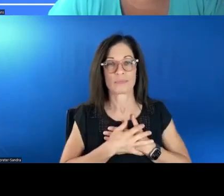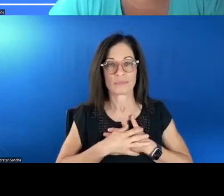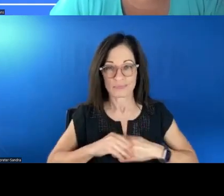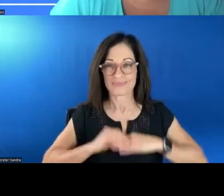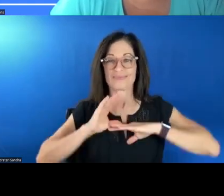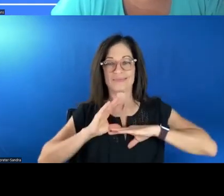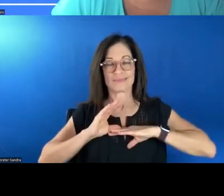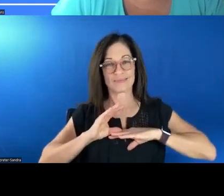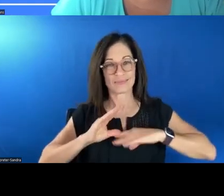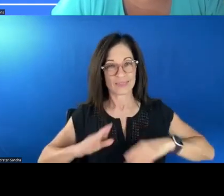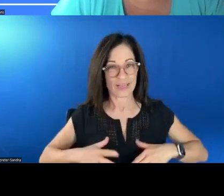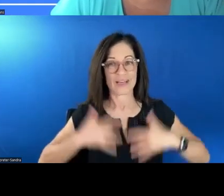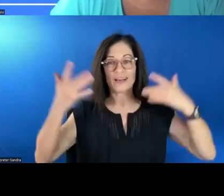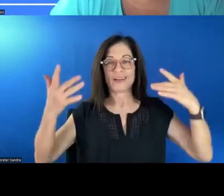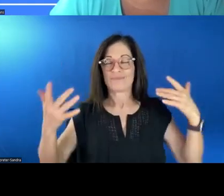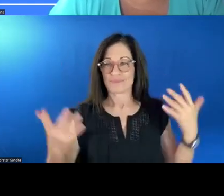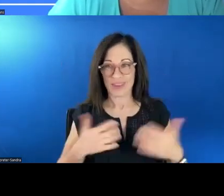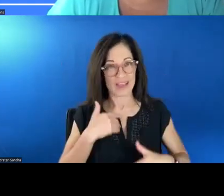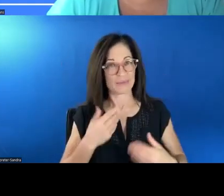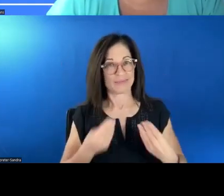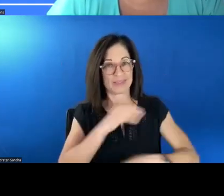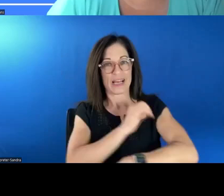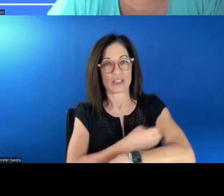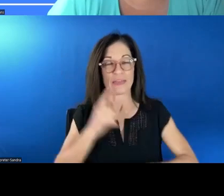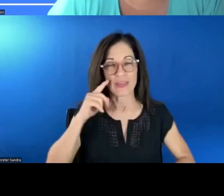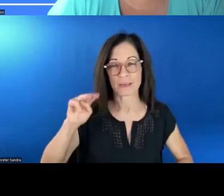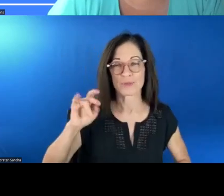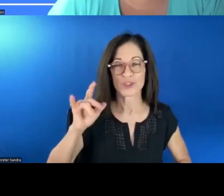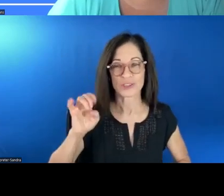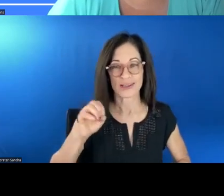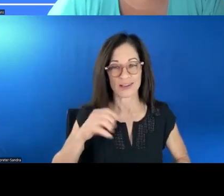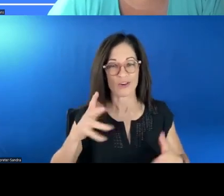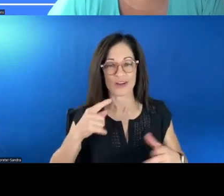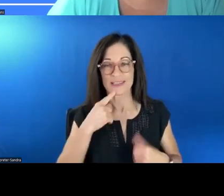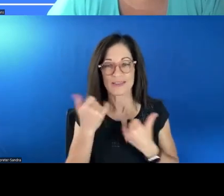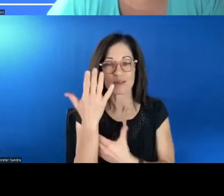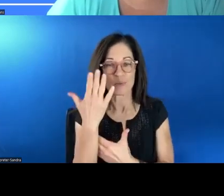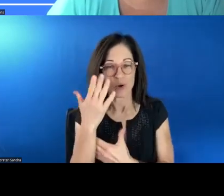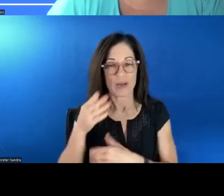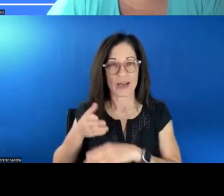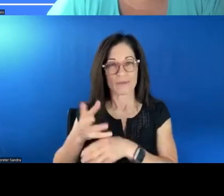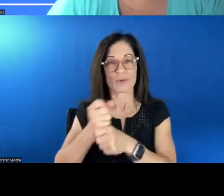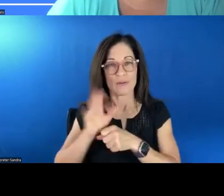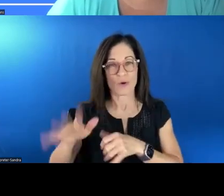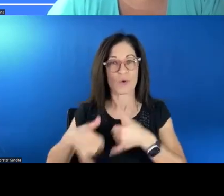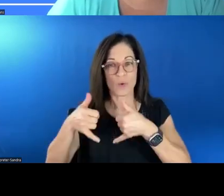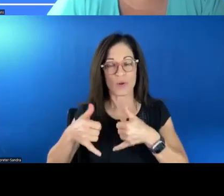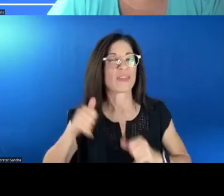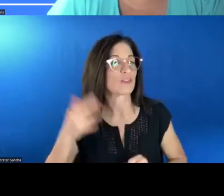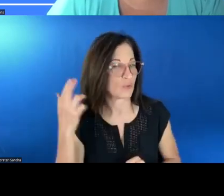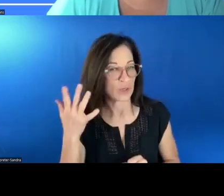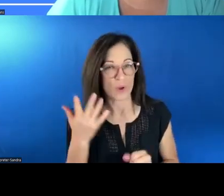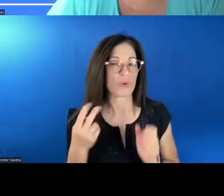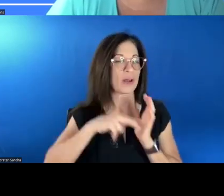fulfilling, it's energizing. And I think Michelle even said it this morning when she was receiving her award, like, this is why we get out of bed